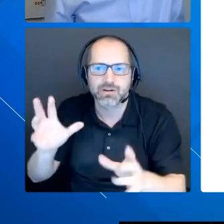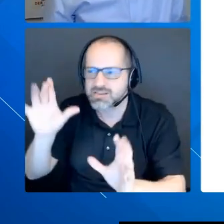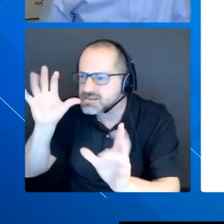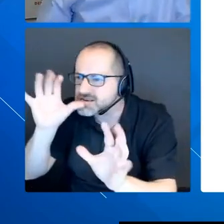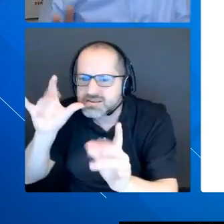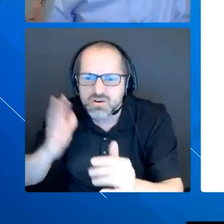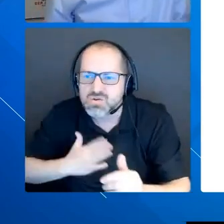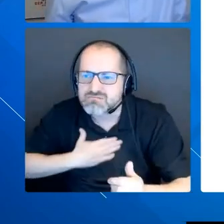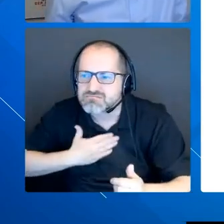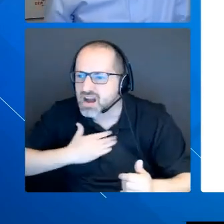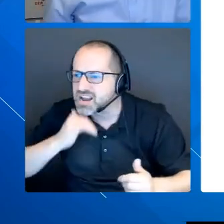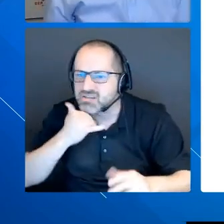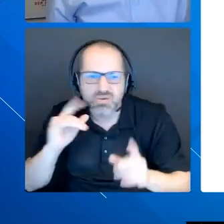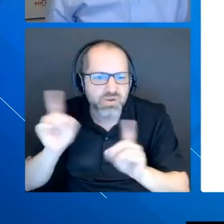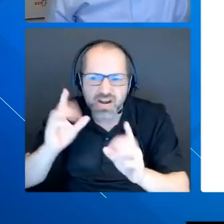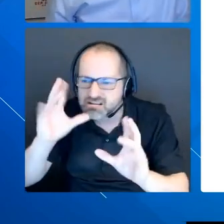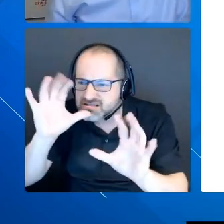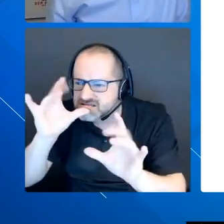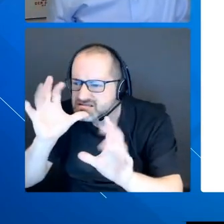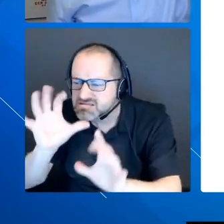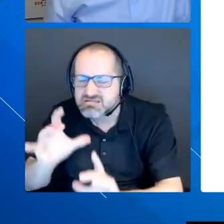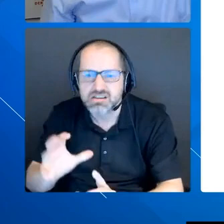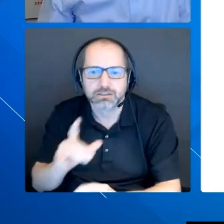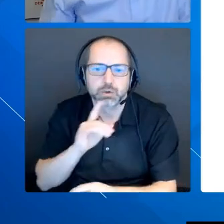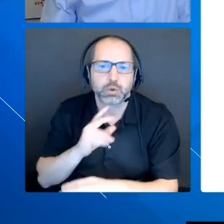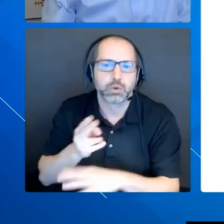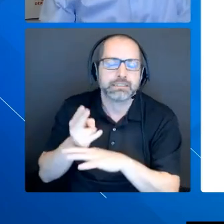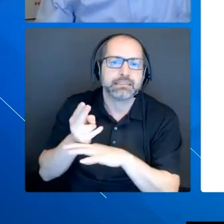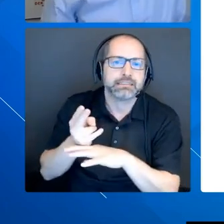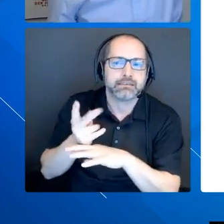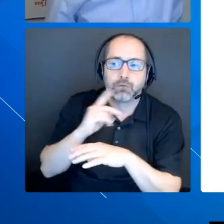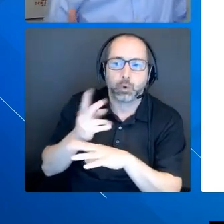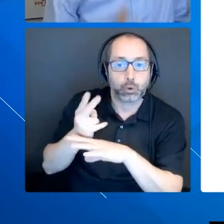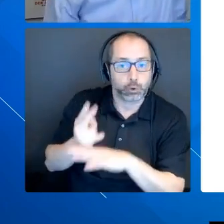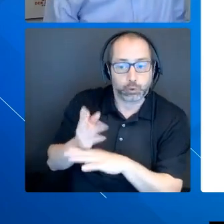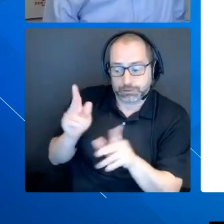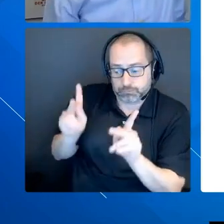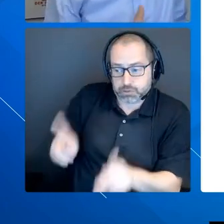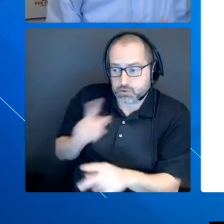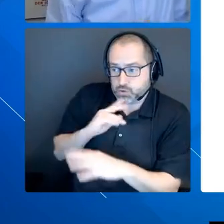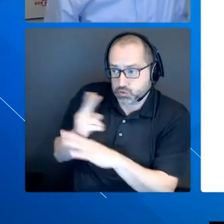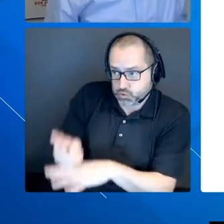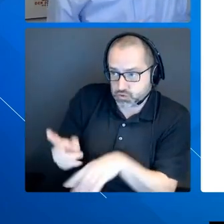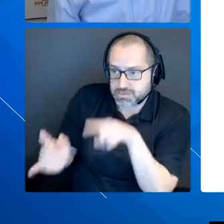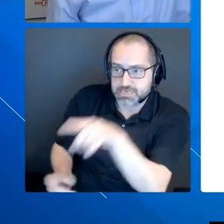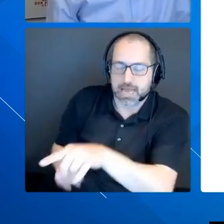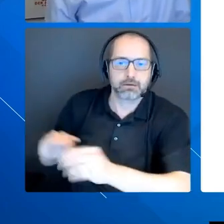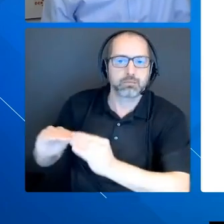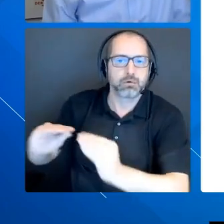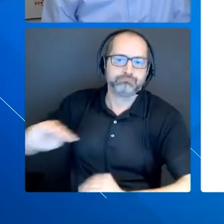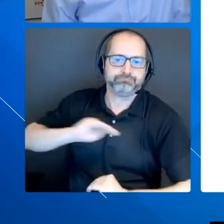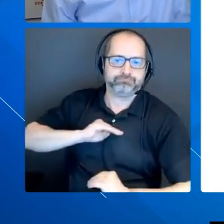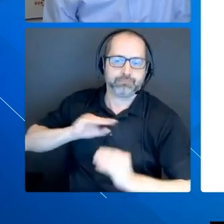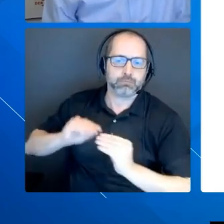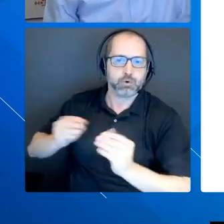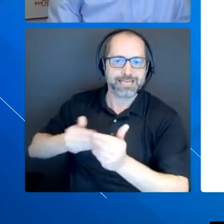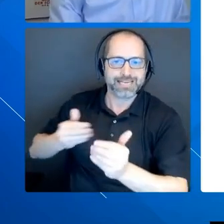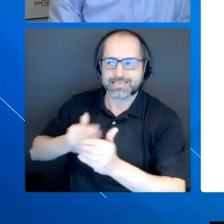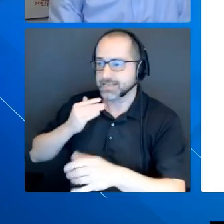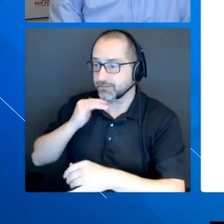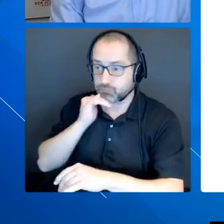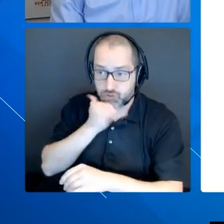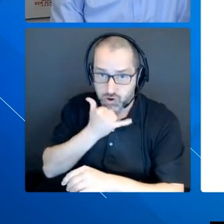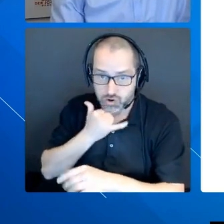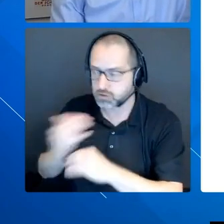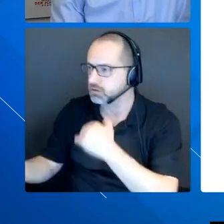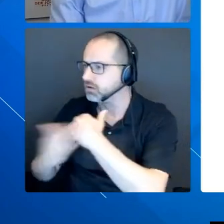your system. Does sound like usability, and it is, but for some people it goes beyond usability and it affects their however